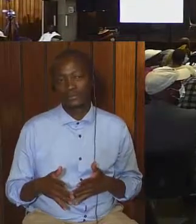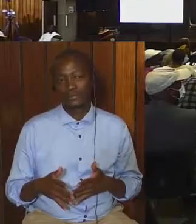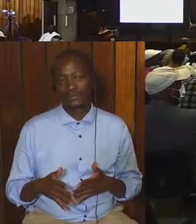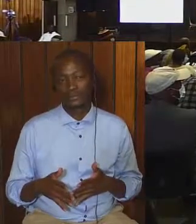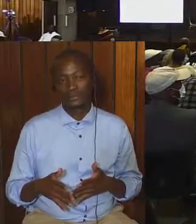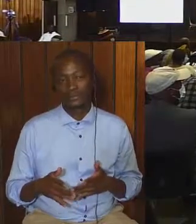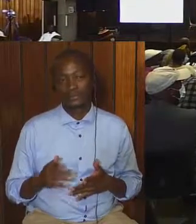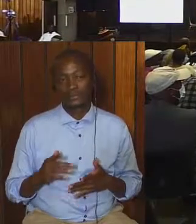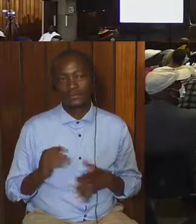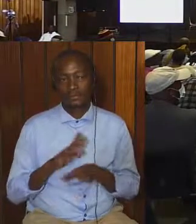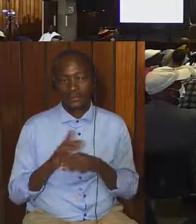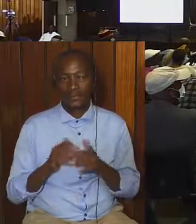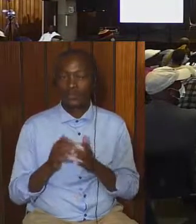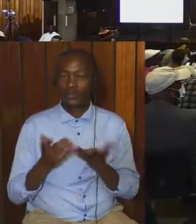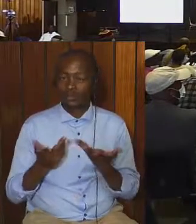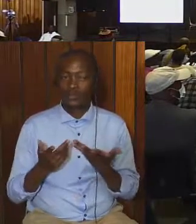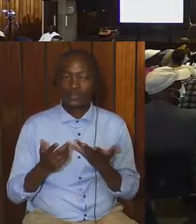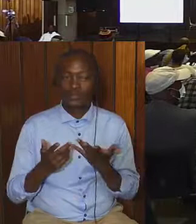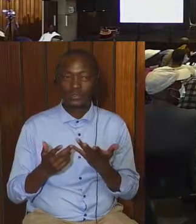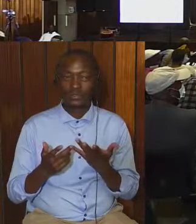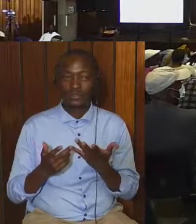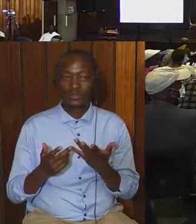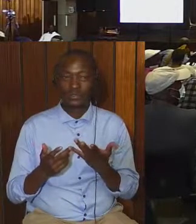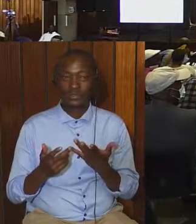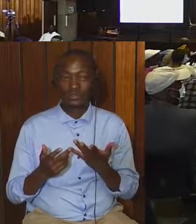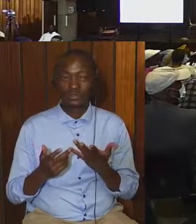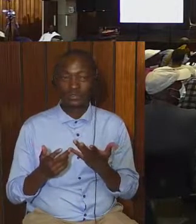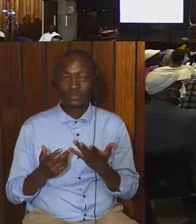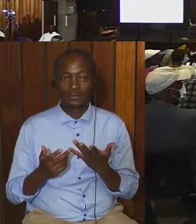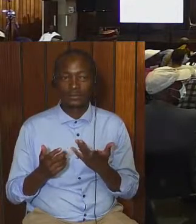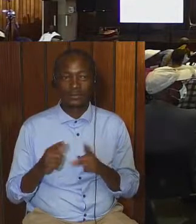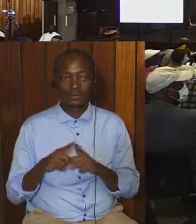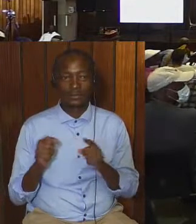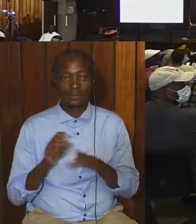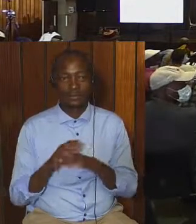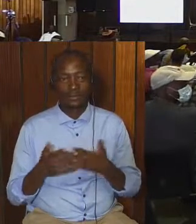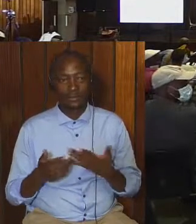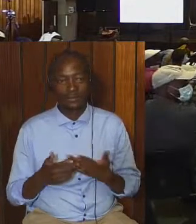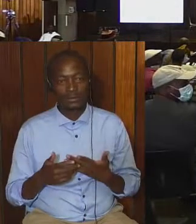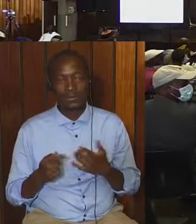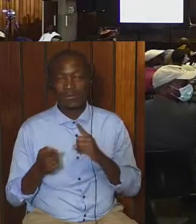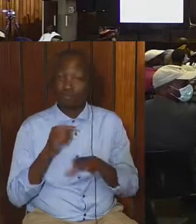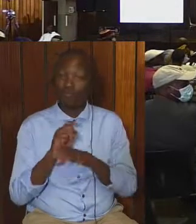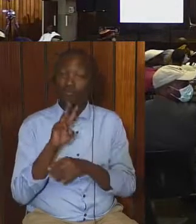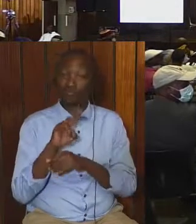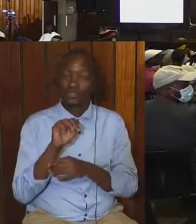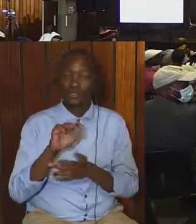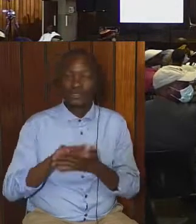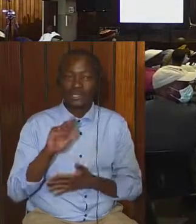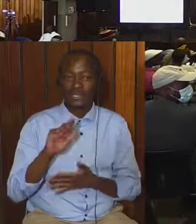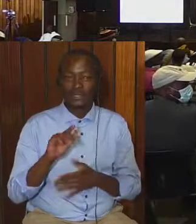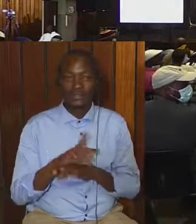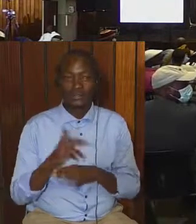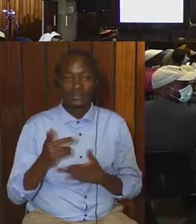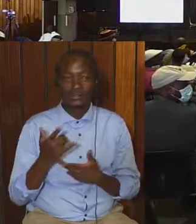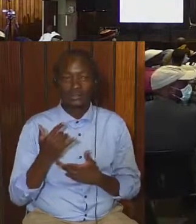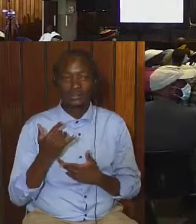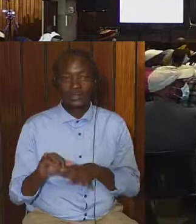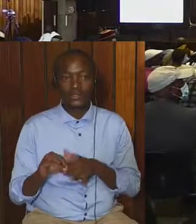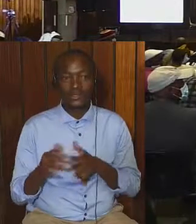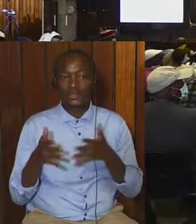councillor. Siabosha Davidson, yes, our comrade from 2019, they're still in jail,